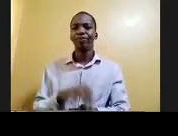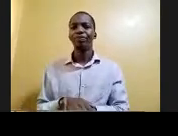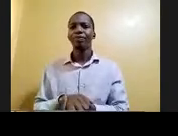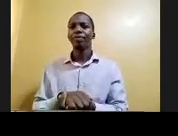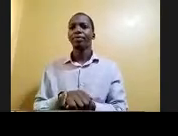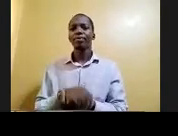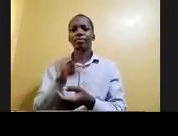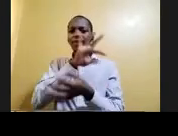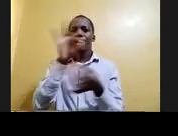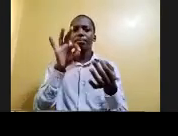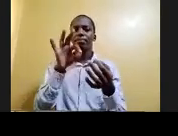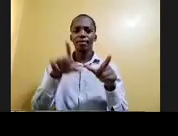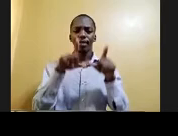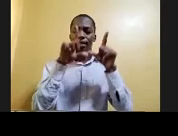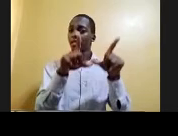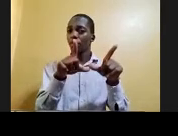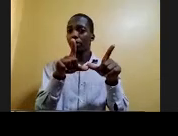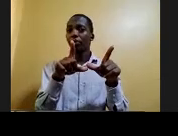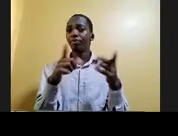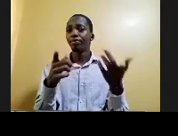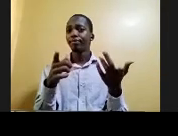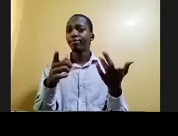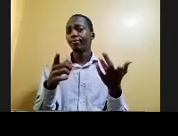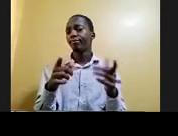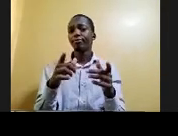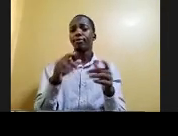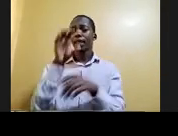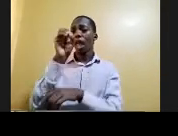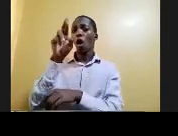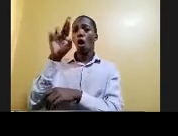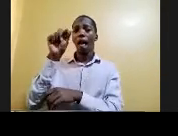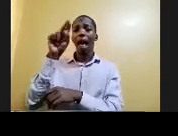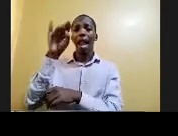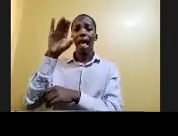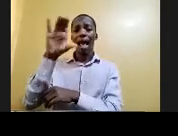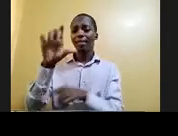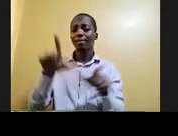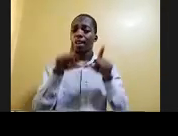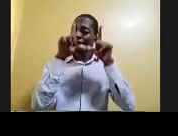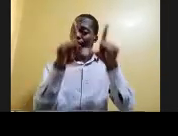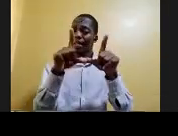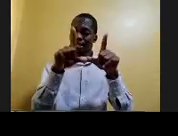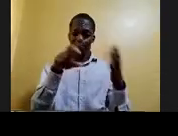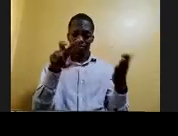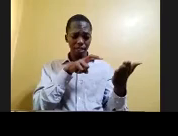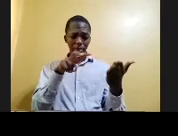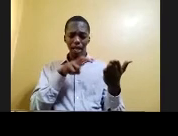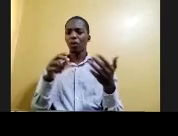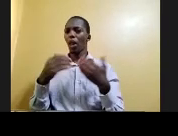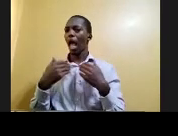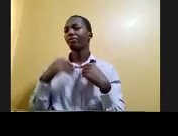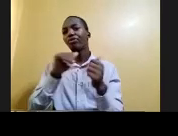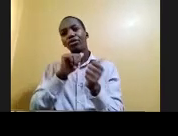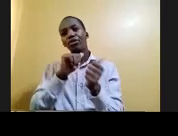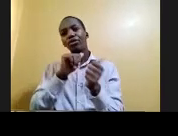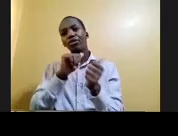The organic certificate and also the organic certificate of inspection will be subject to some changes,